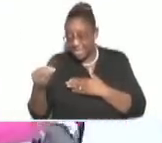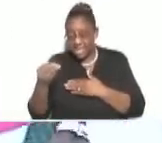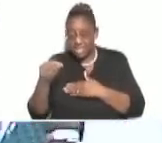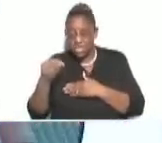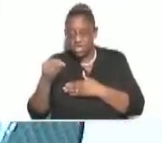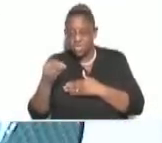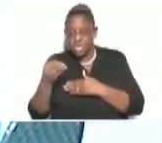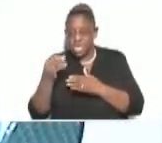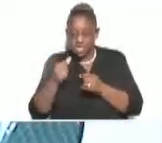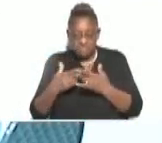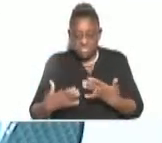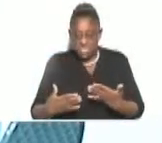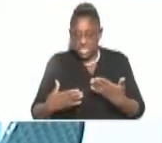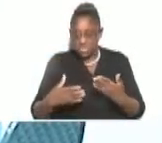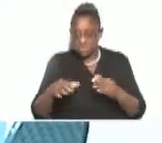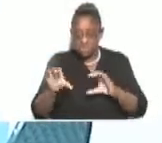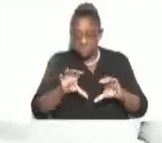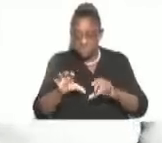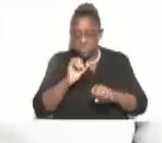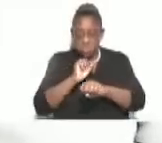still manual, it's still